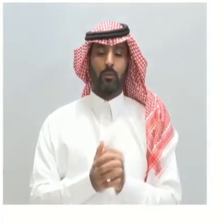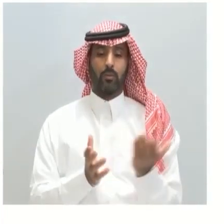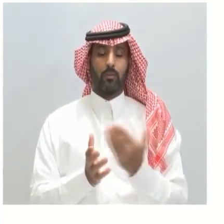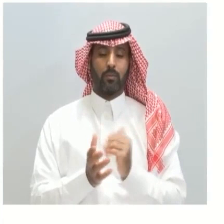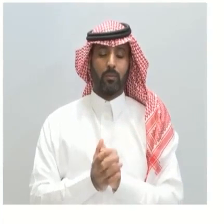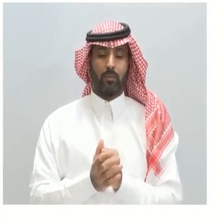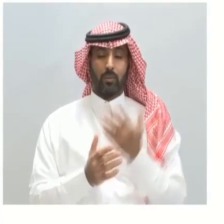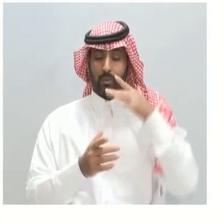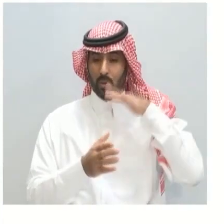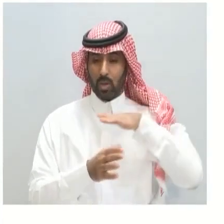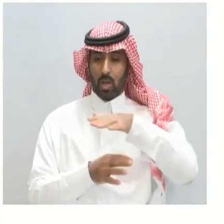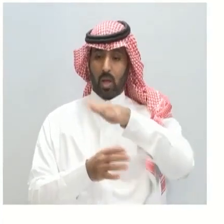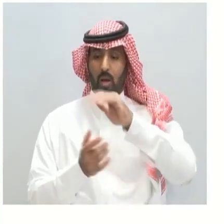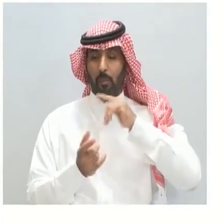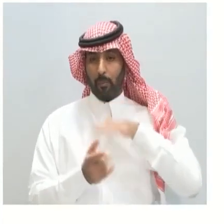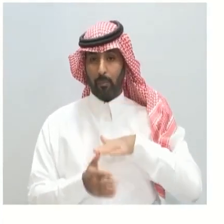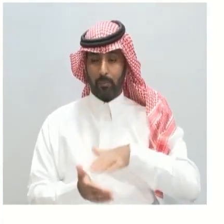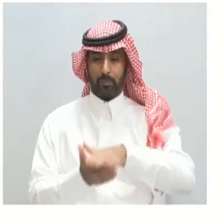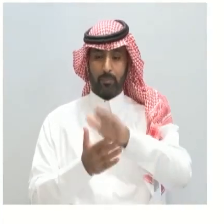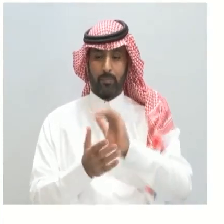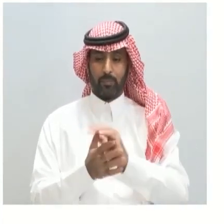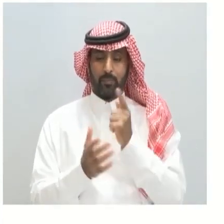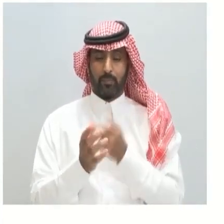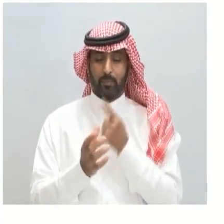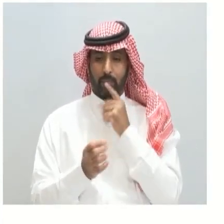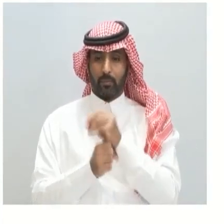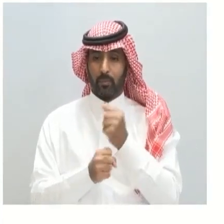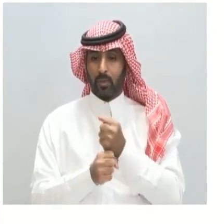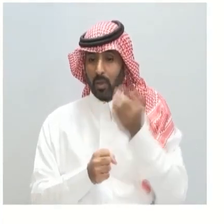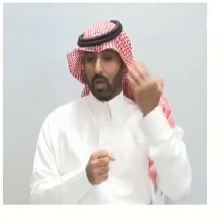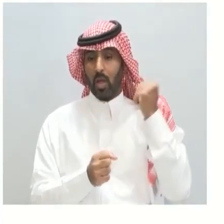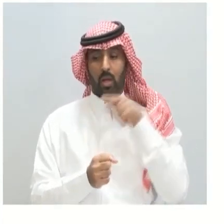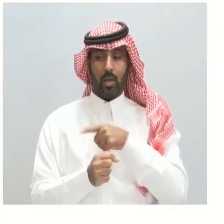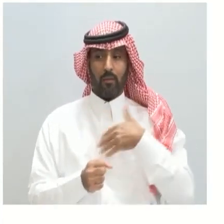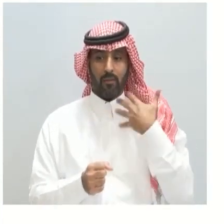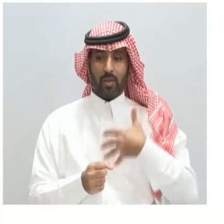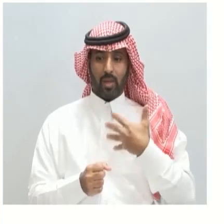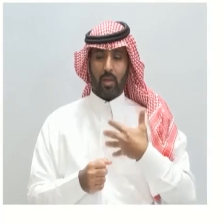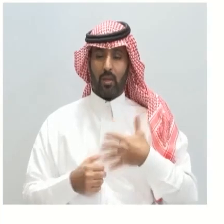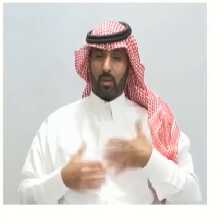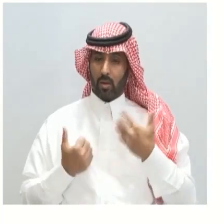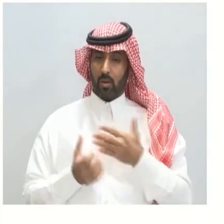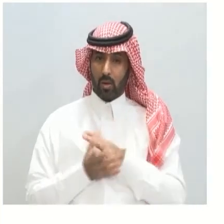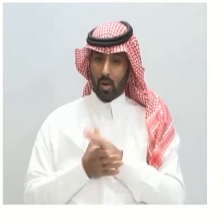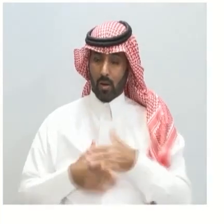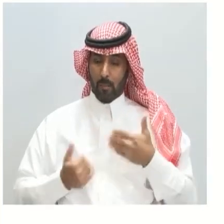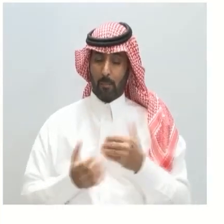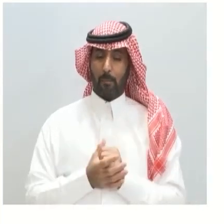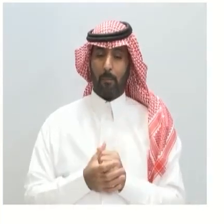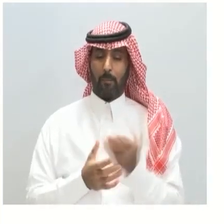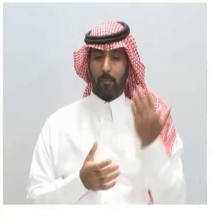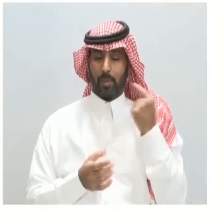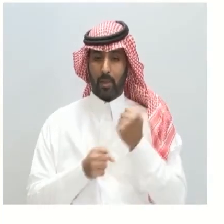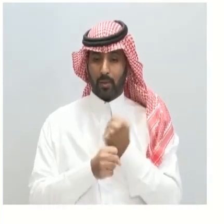because he's going skydiving. Excited is a past participle and tells how Mark feels. So excited is a